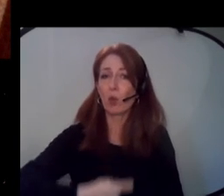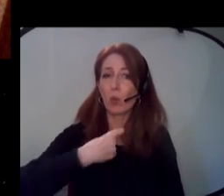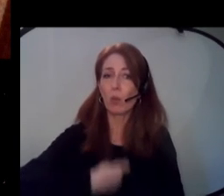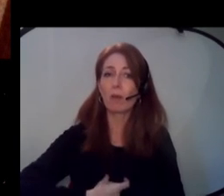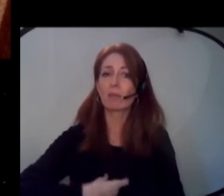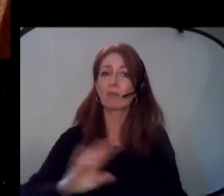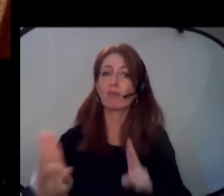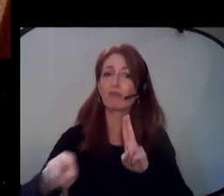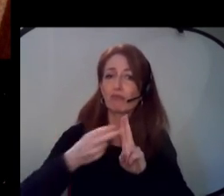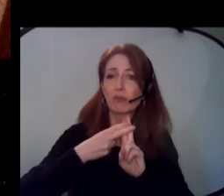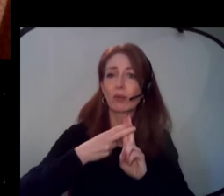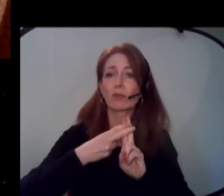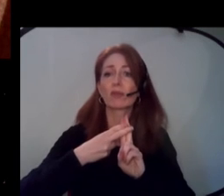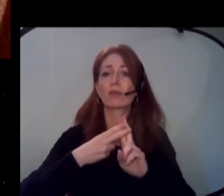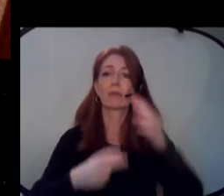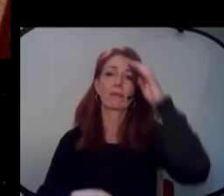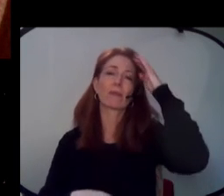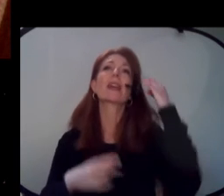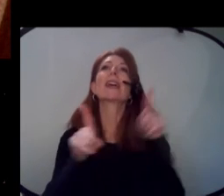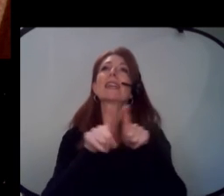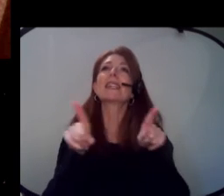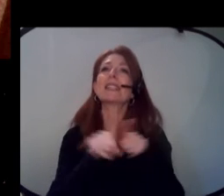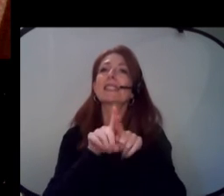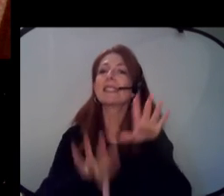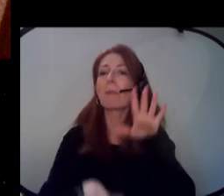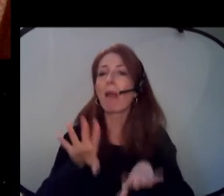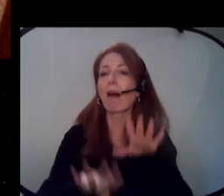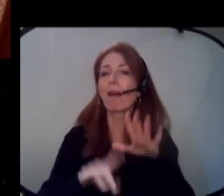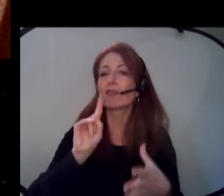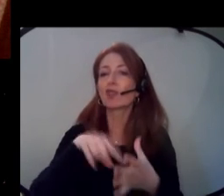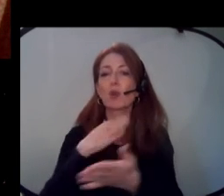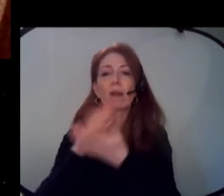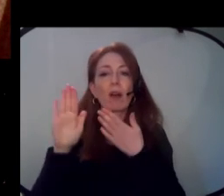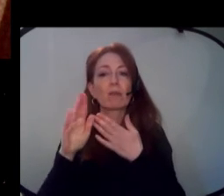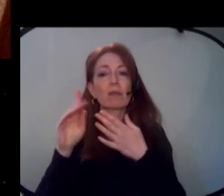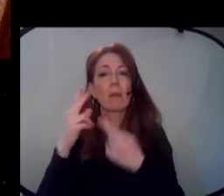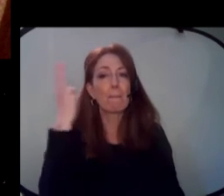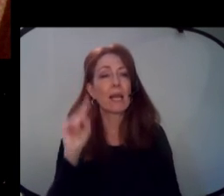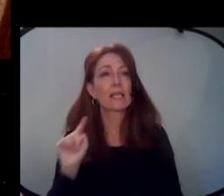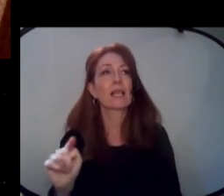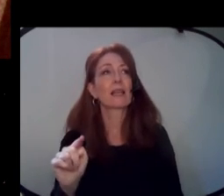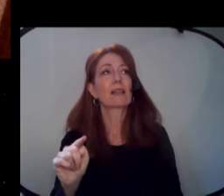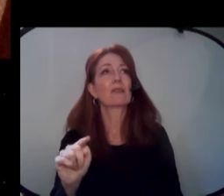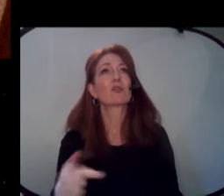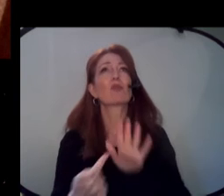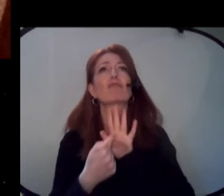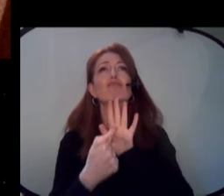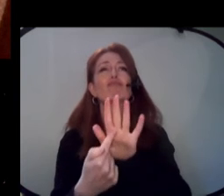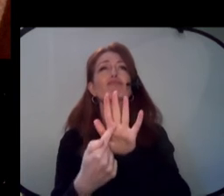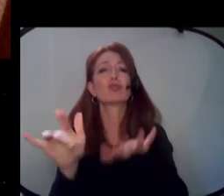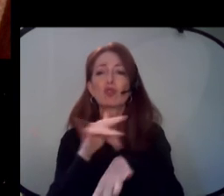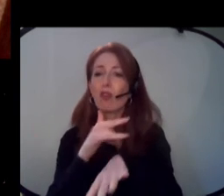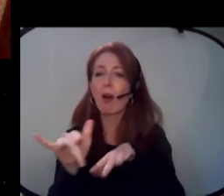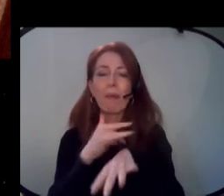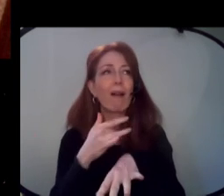subjects, like Judith and Holofernes, that female view, she actually enhances the drama in a way that Caravaggio